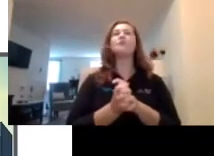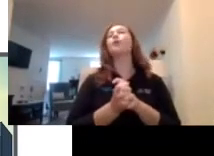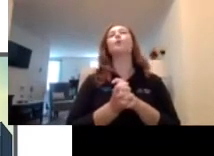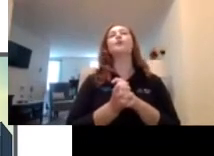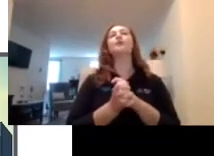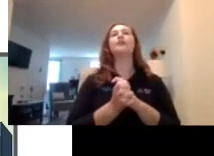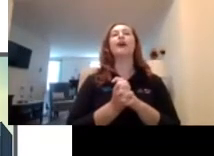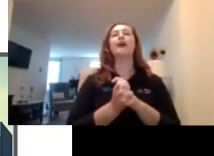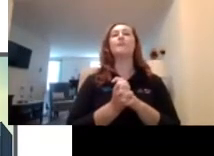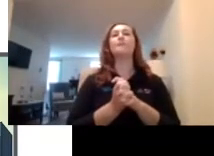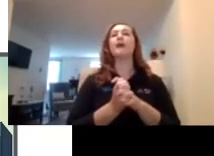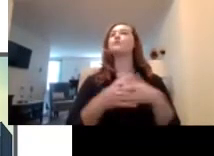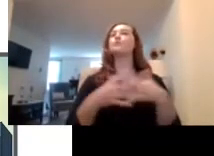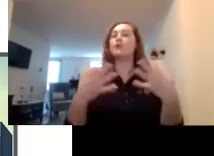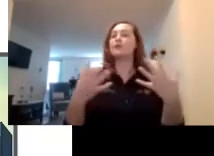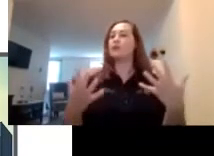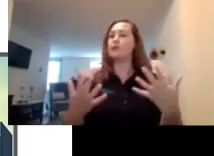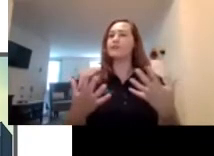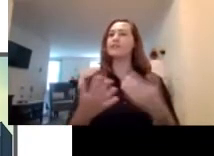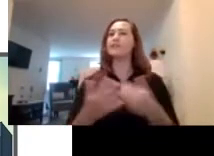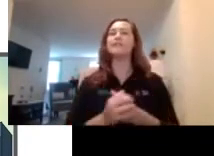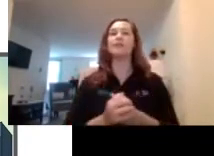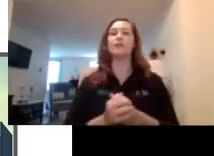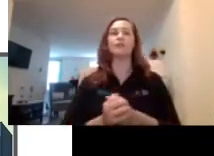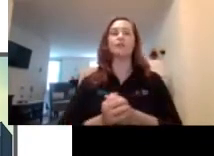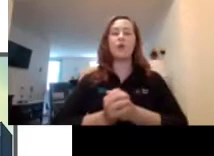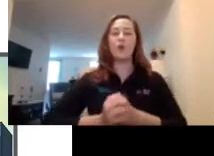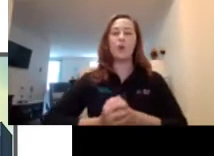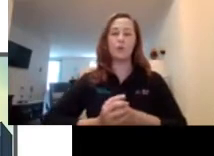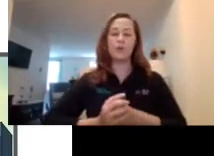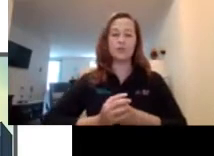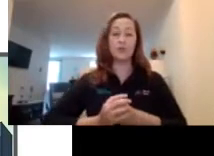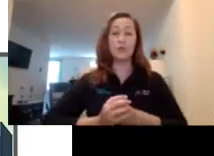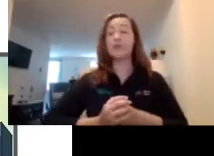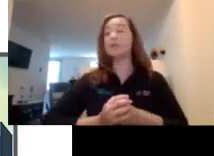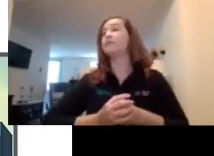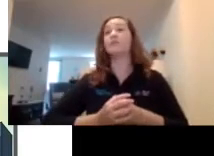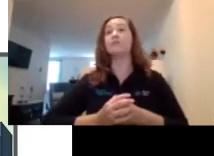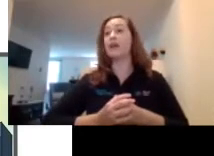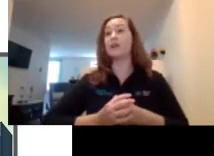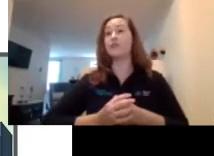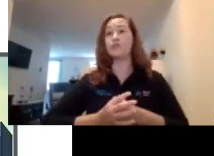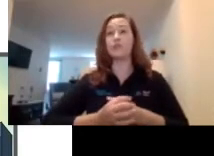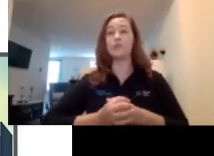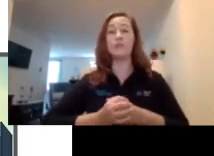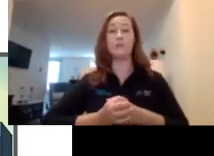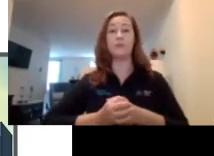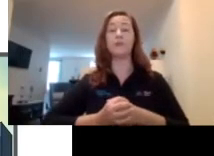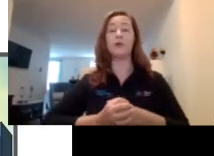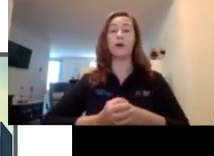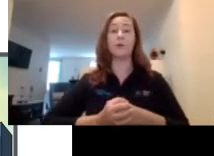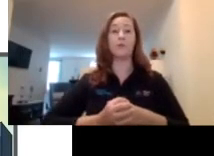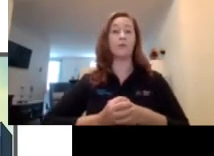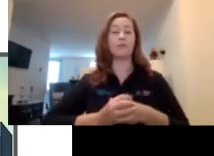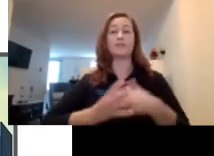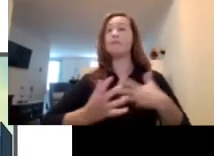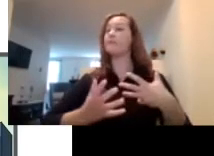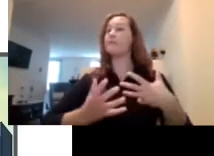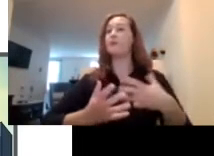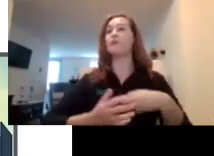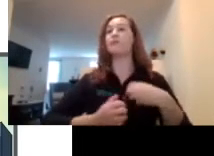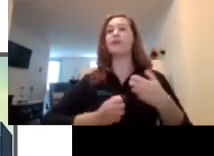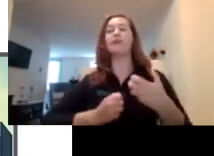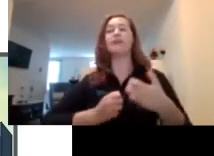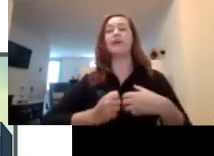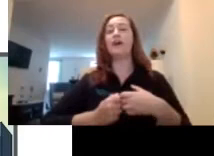time, I was one of the co-facilitators. We saw many different reactions from people. Some of